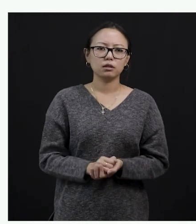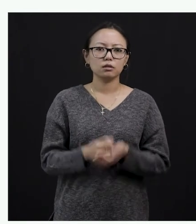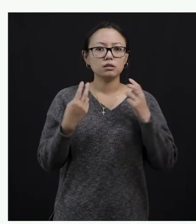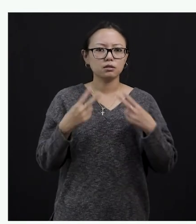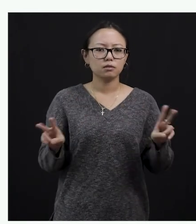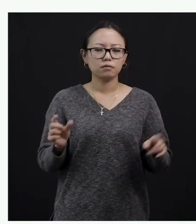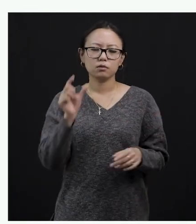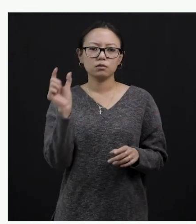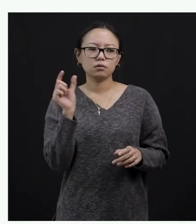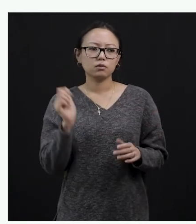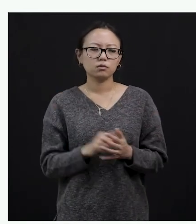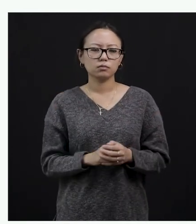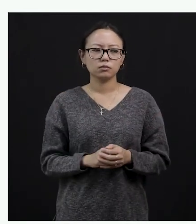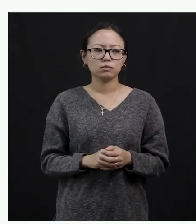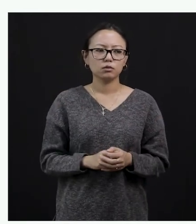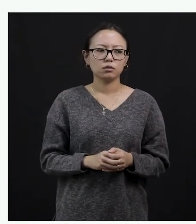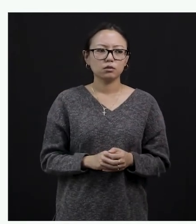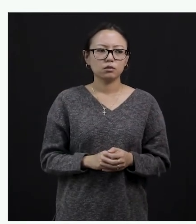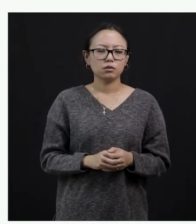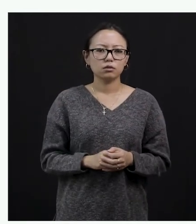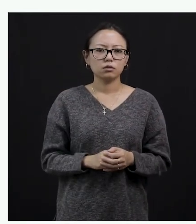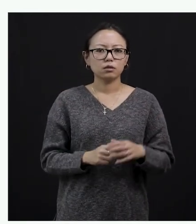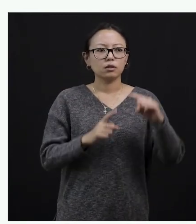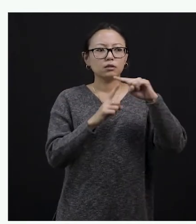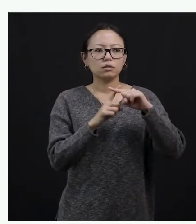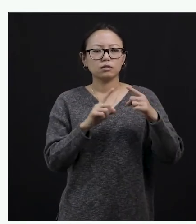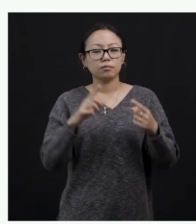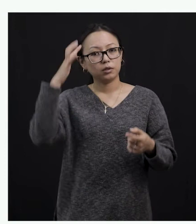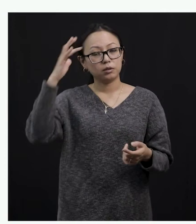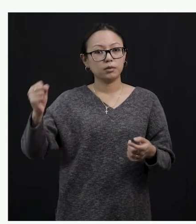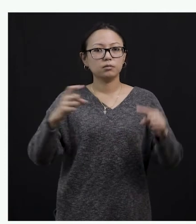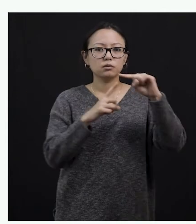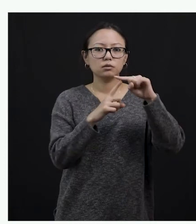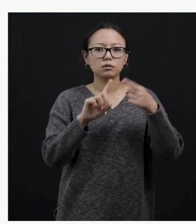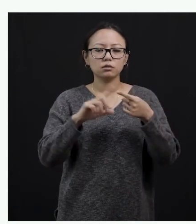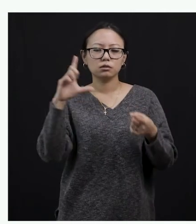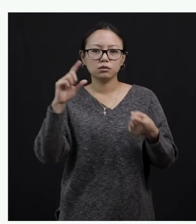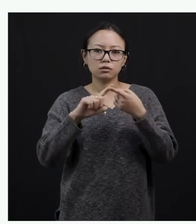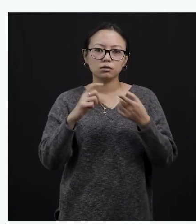you have to know that telegram and letters are different from one another.